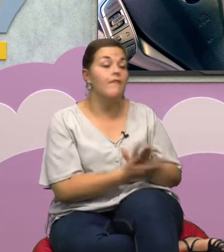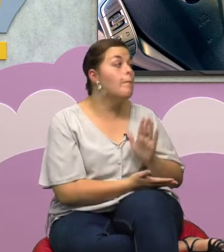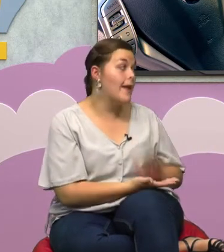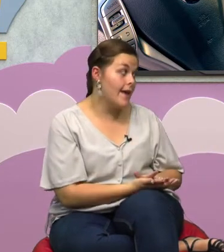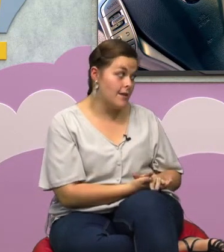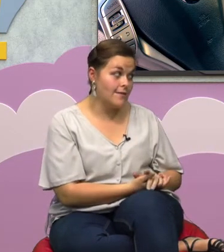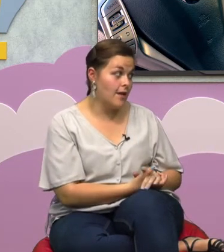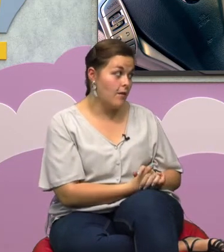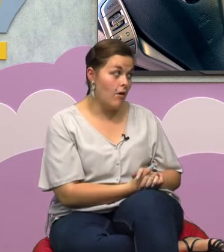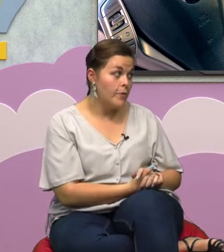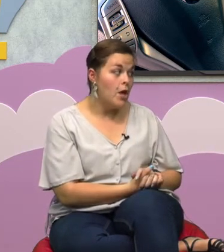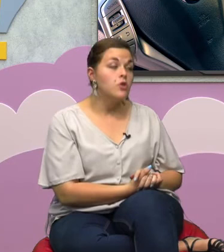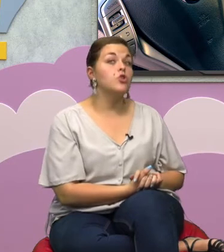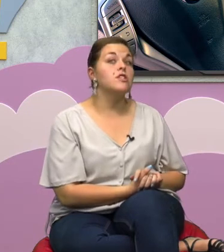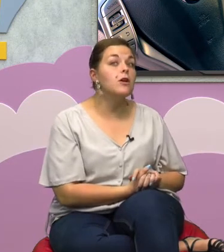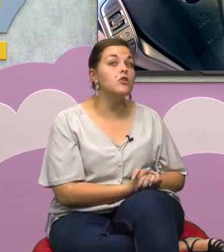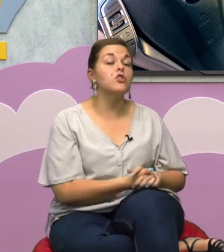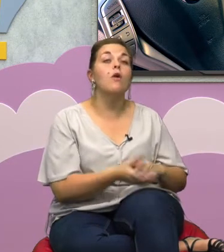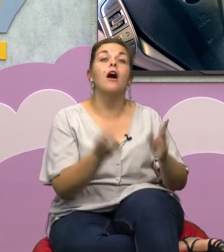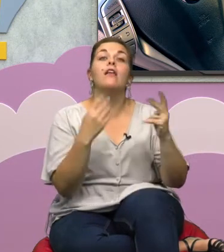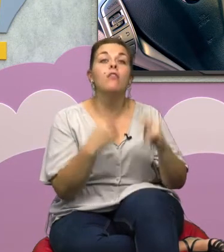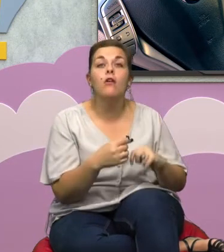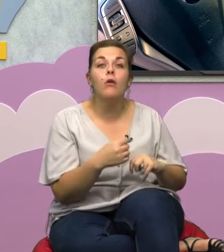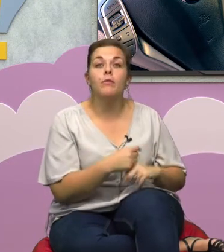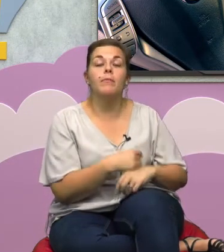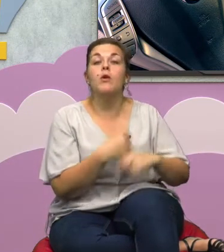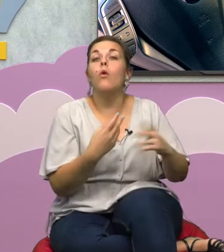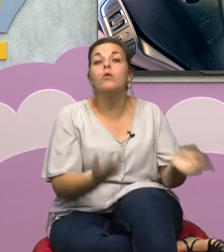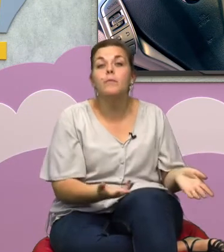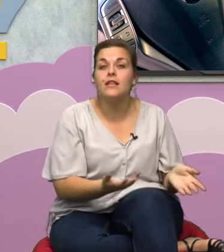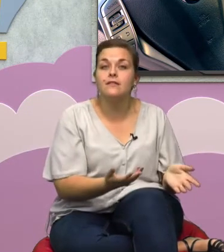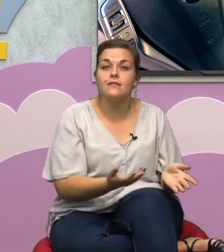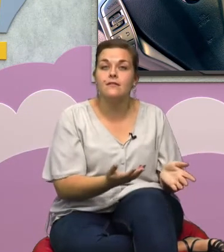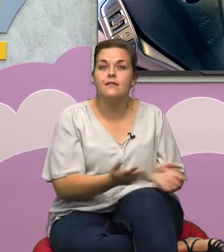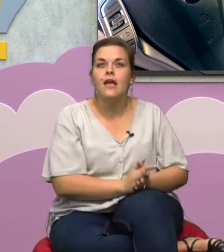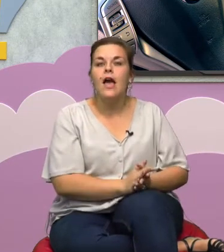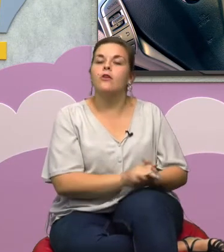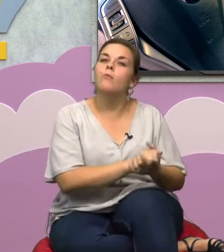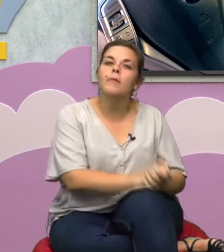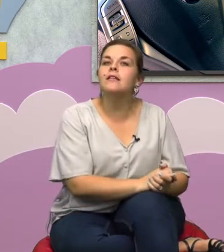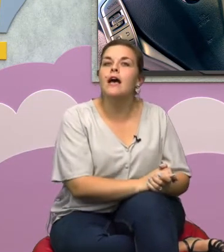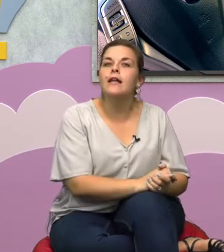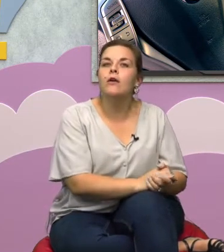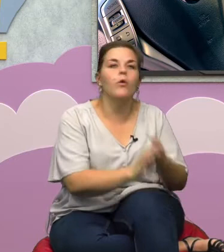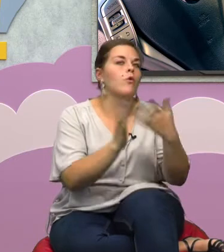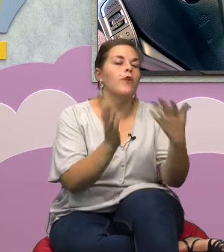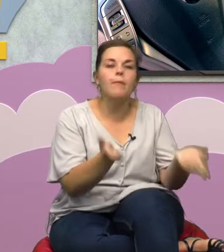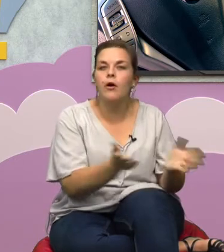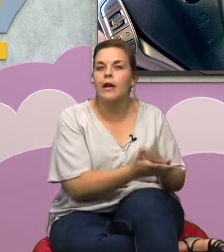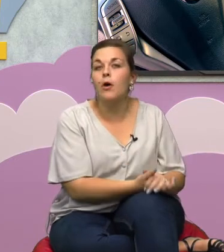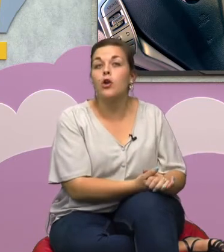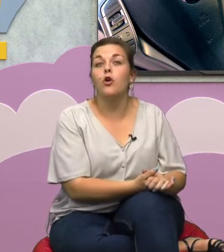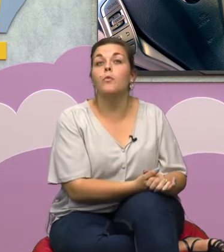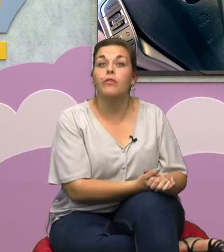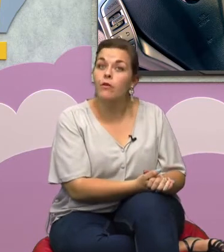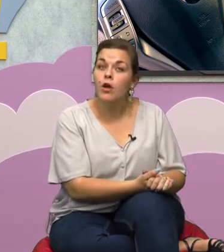should never play inside the car. So just because you are in the car with maybe your older brothers and sisters and your mommy and daddy or your grandma and